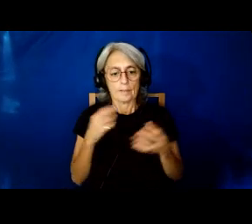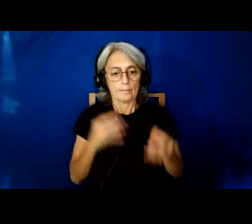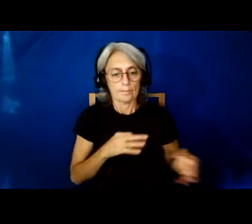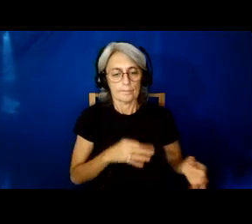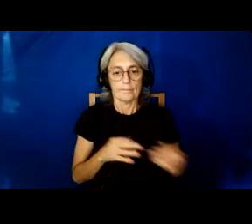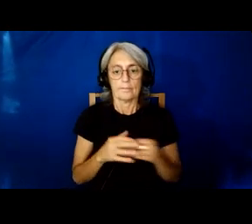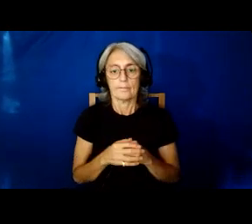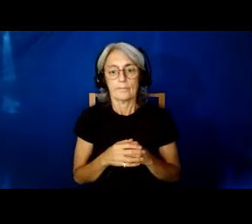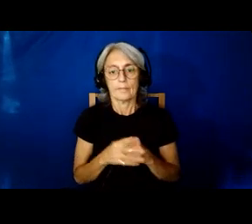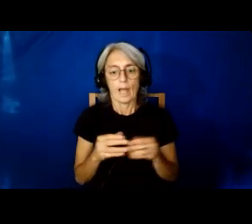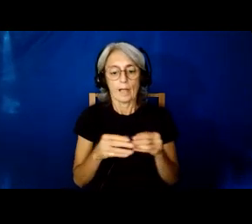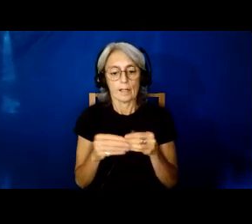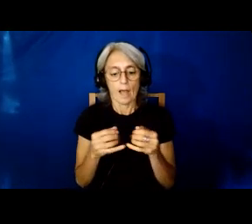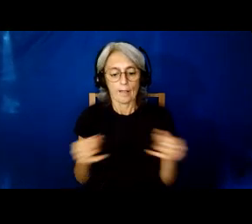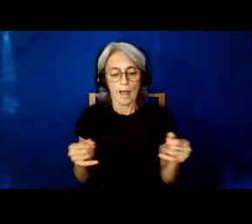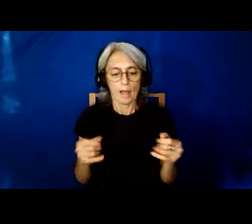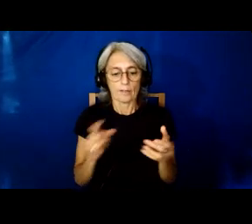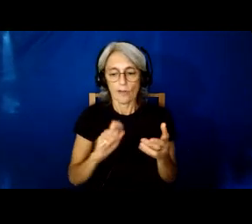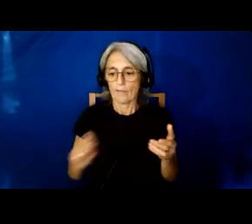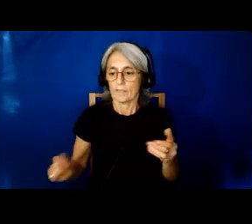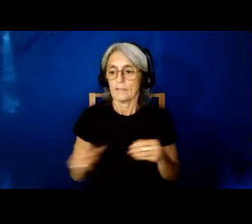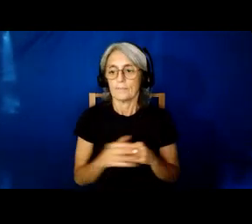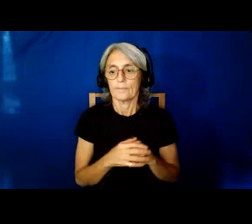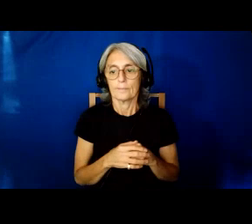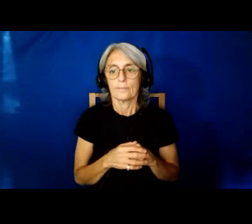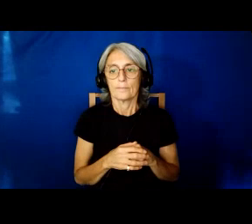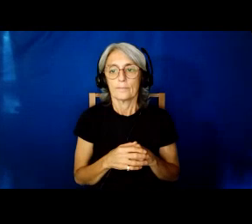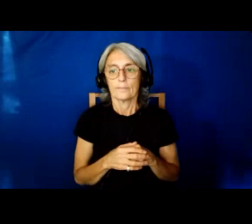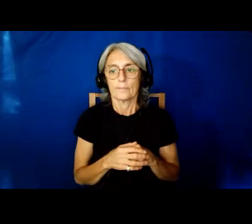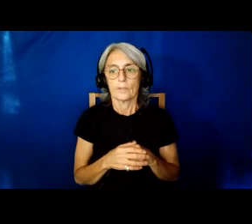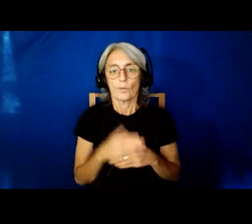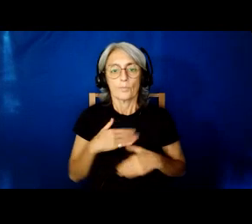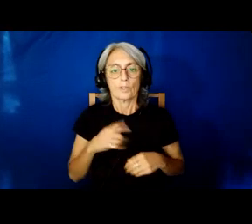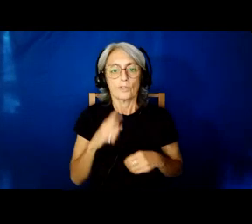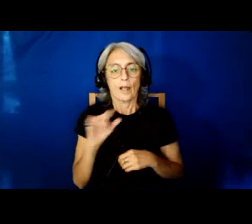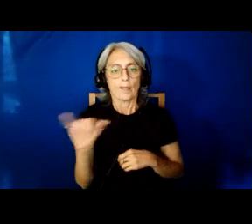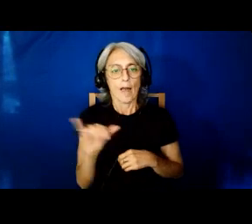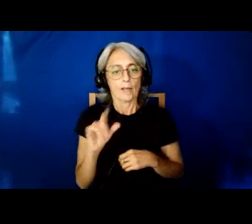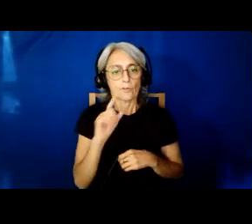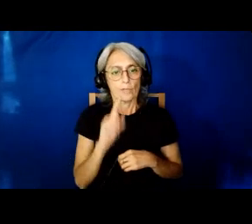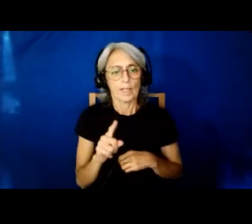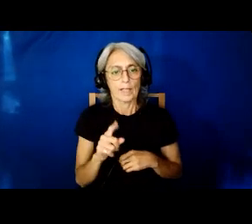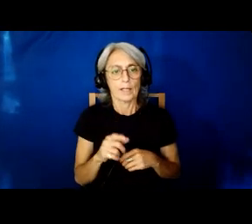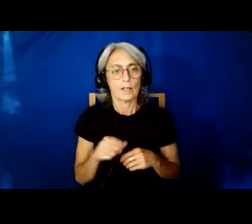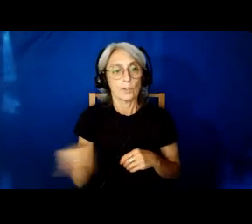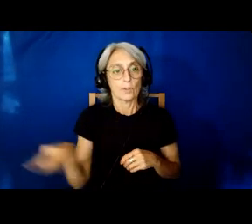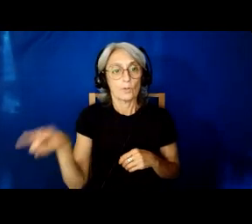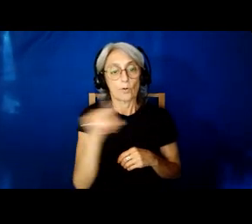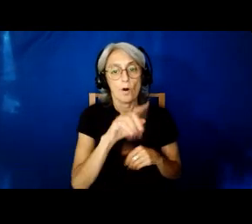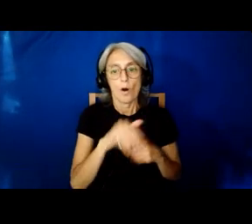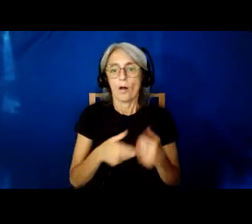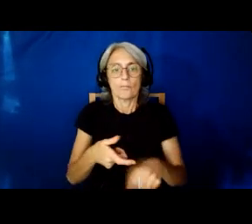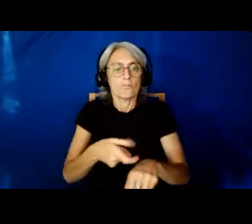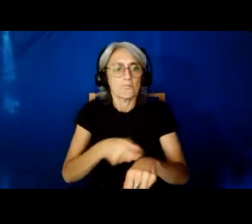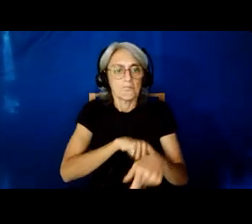guideline crafting. And so we really appreciate, really, you have all rolled up your